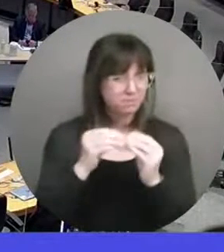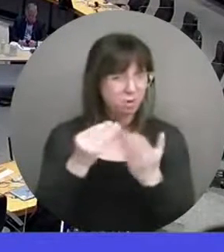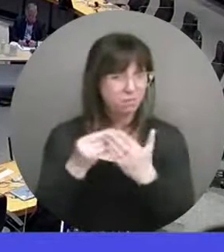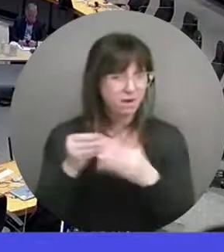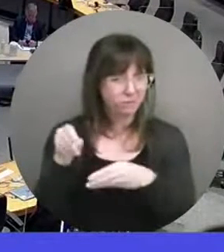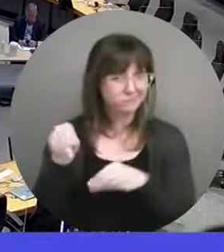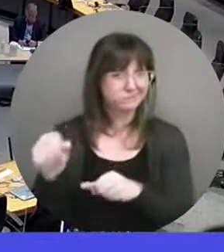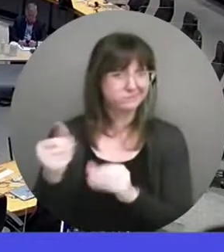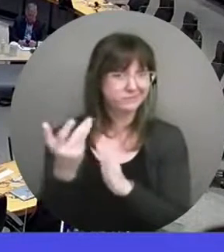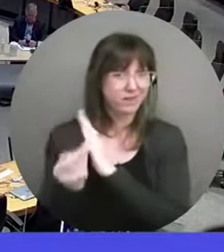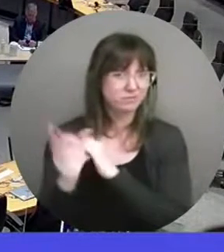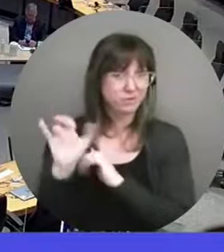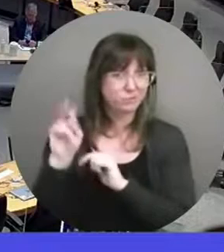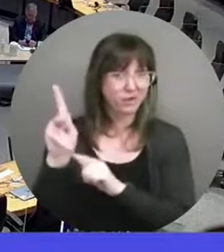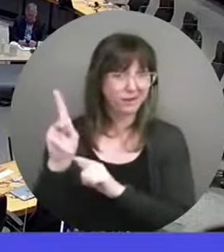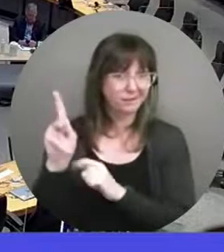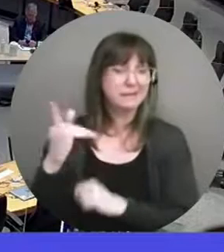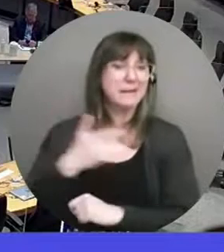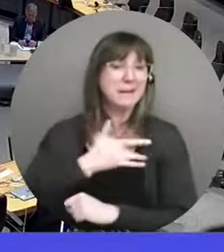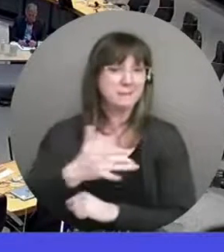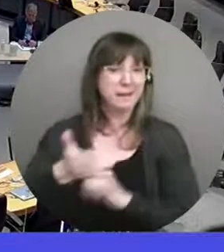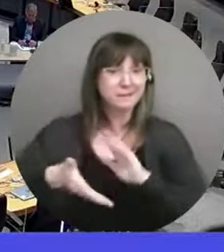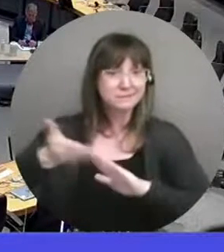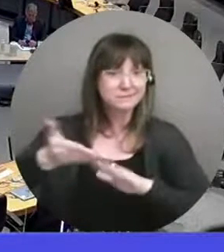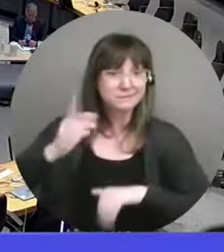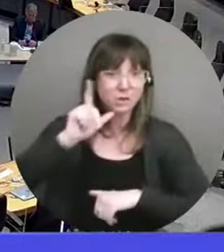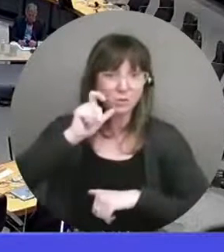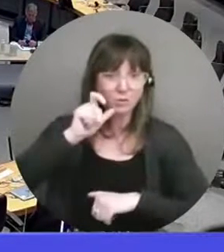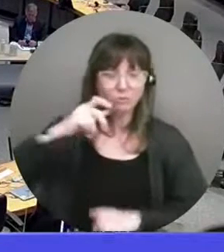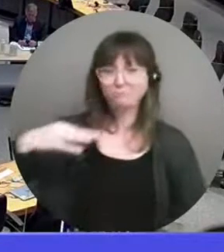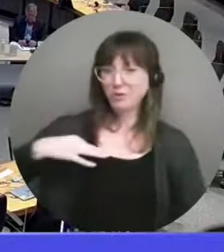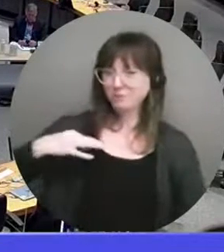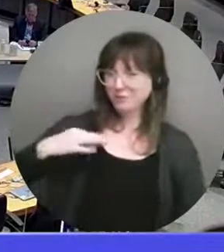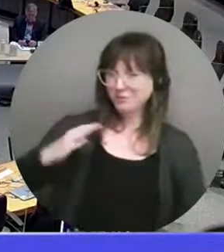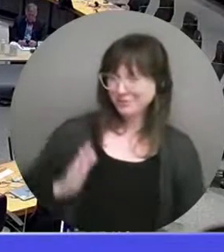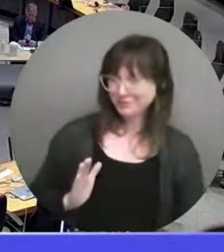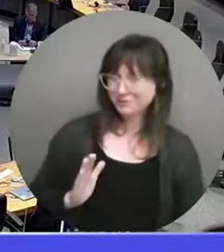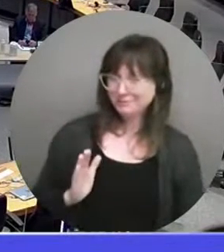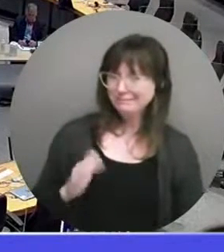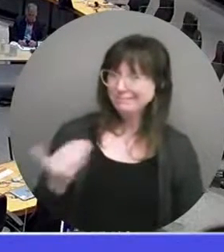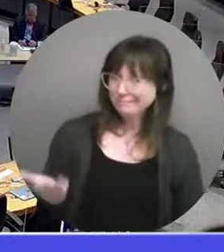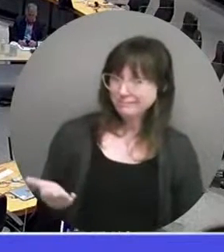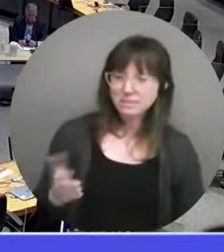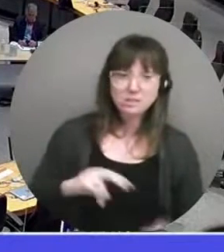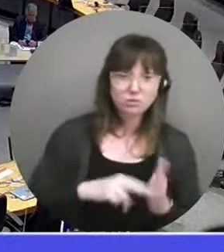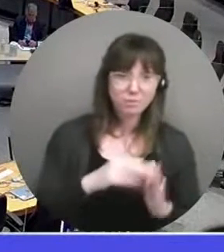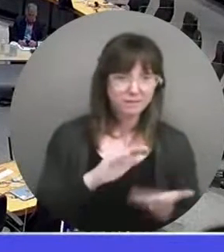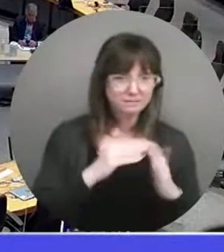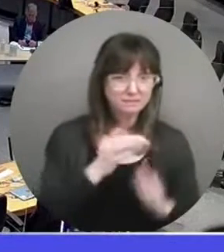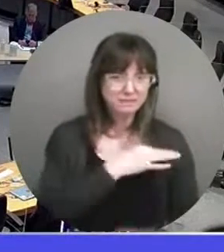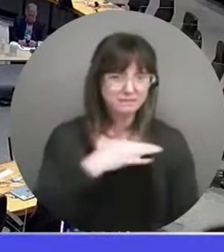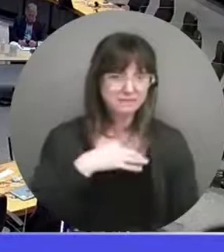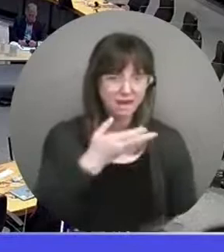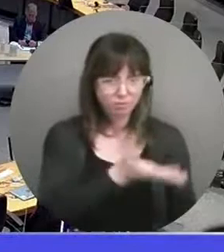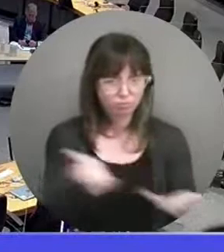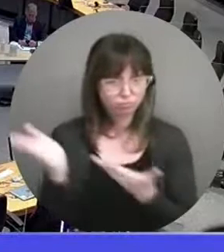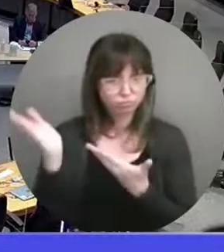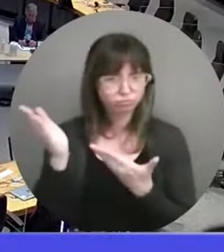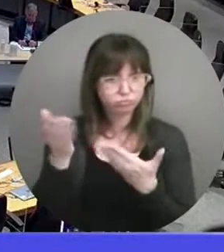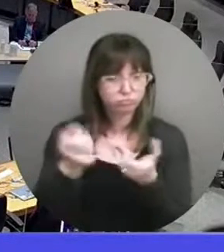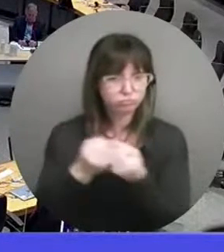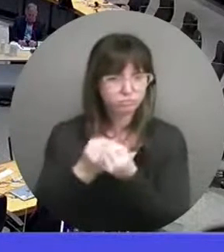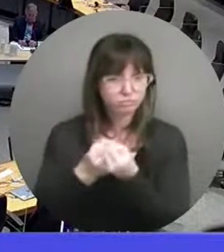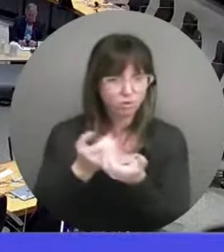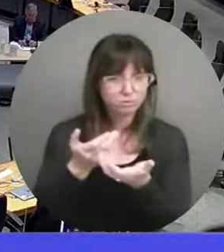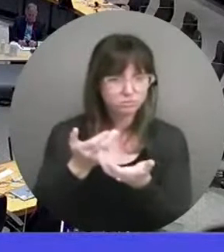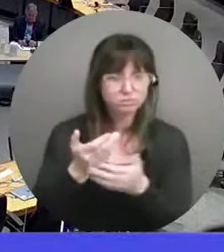by volunteers on a few $1,000s. Will there be city employees helping out at these rinks? Thanks,